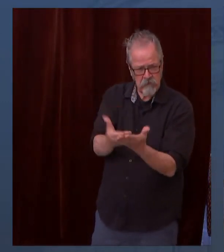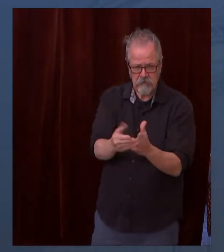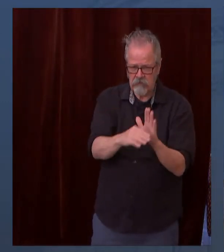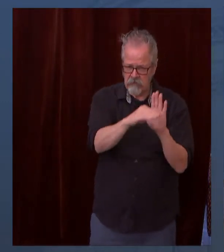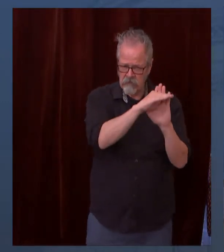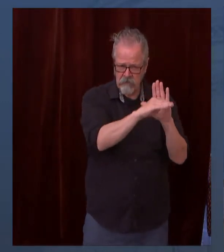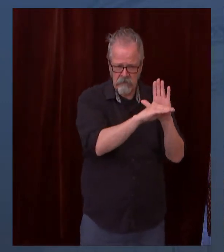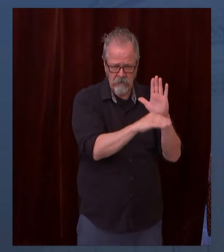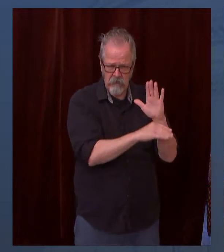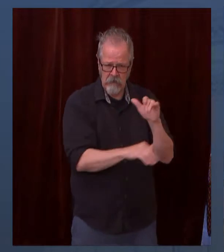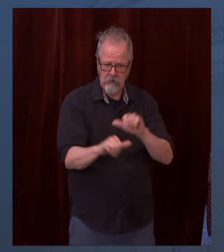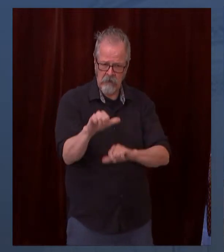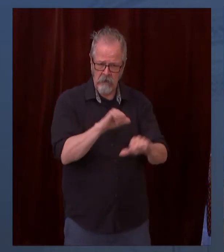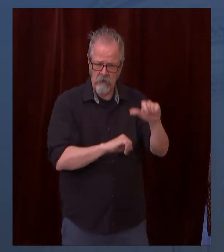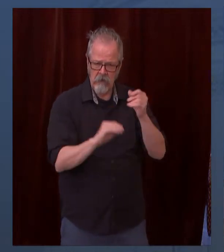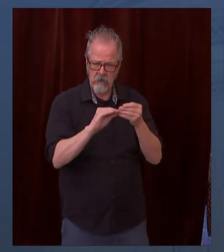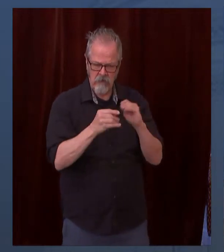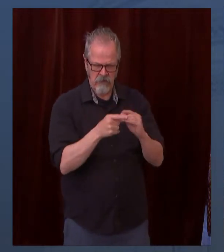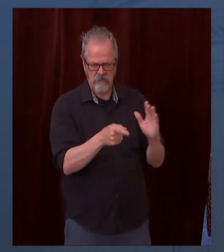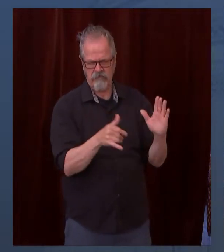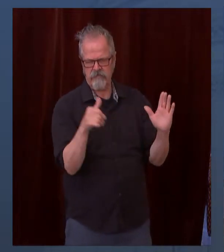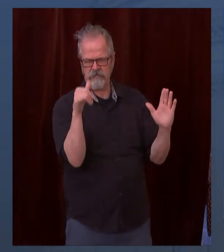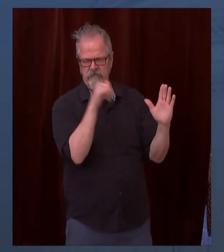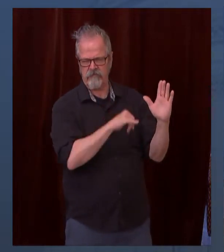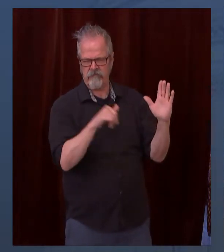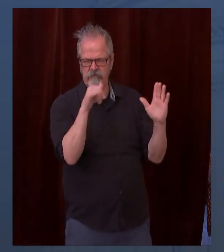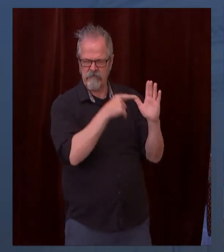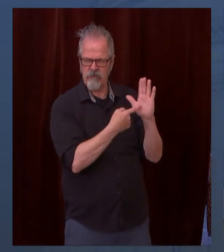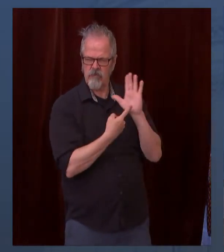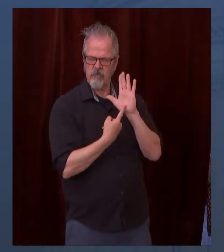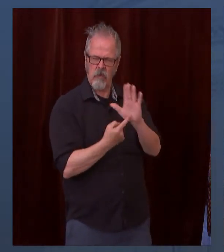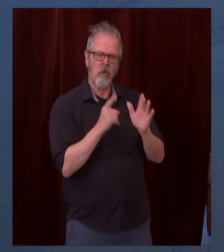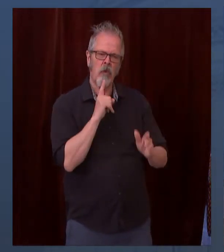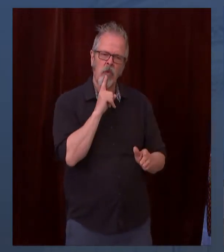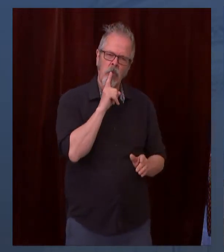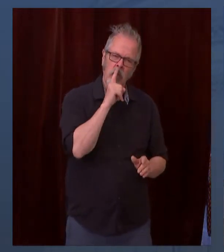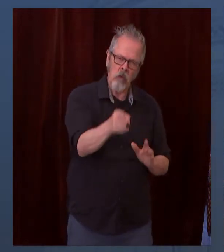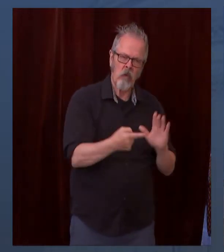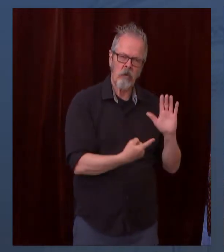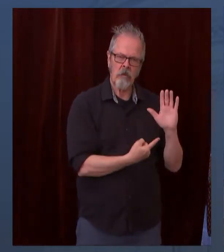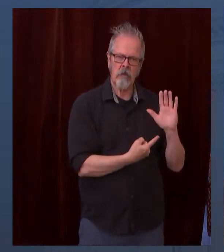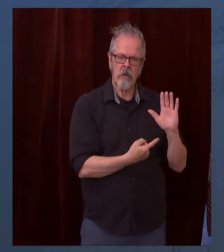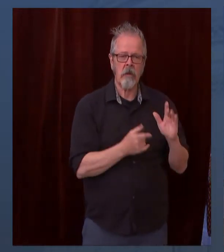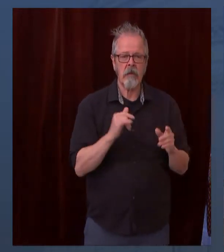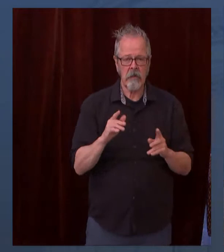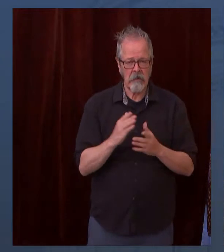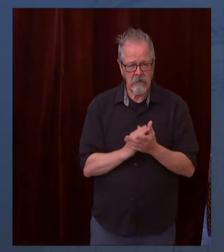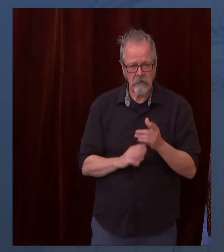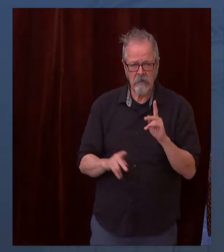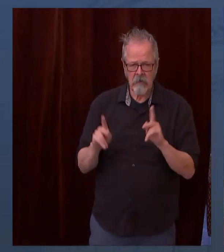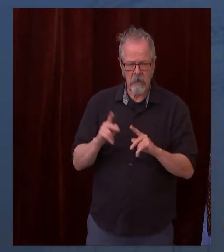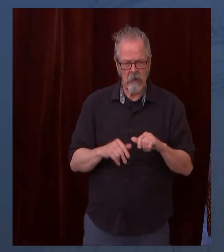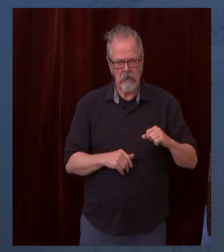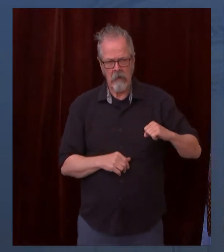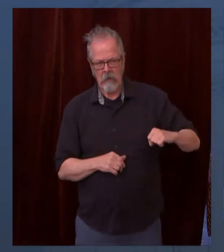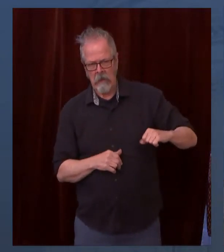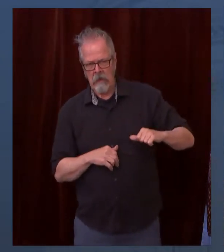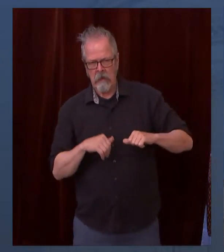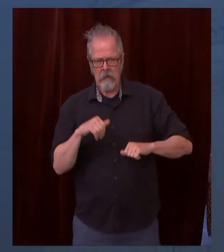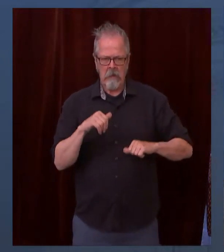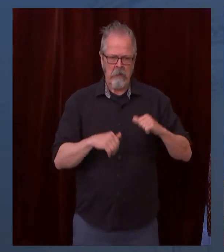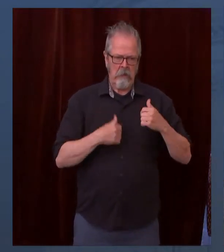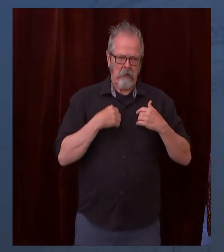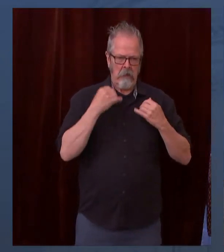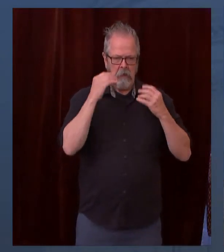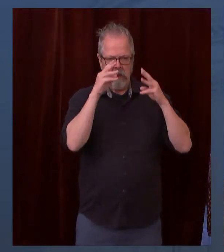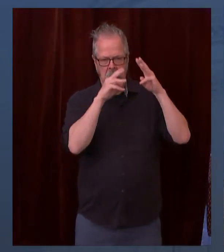some people that have some reluctance in that regard. I'm hoping that their relatives and people who love them